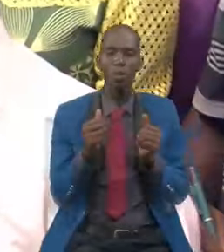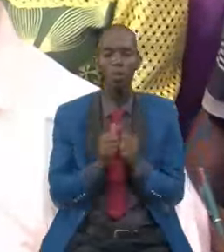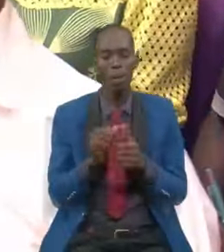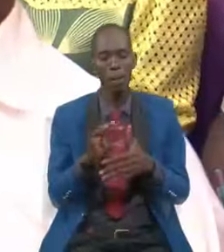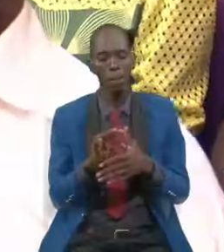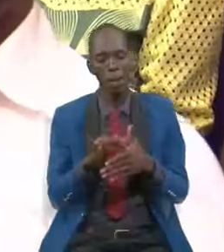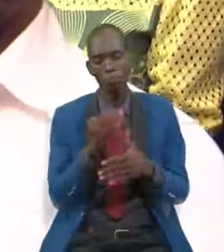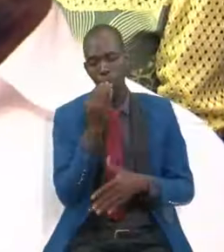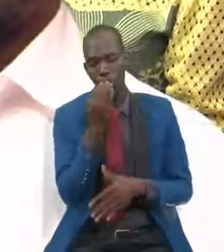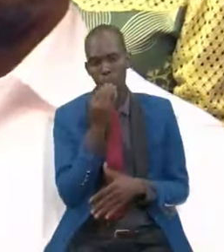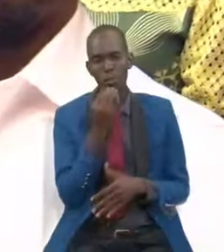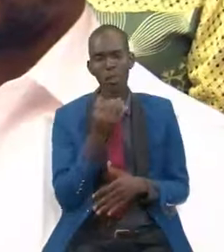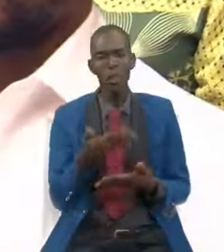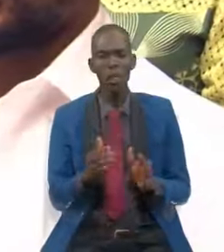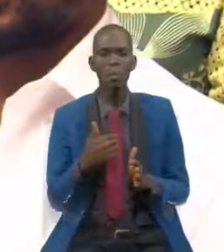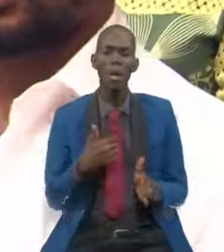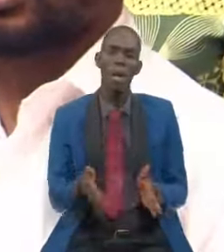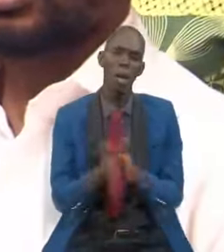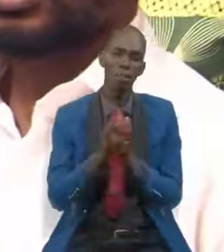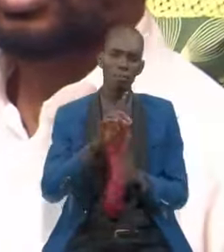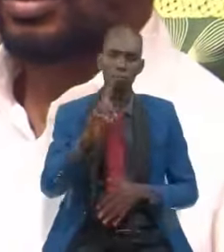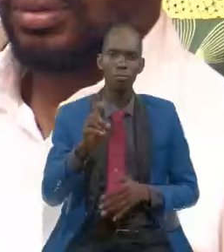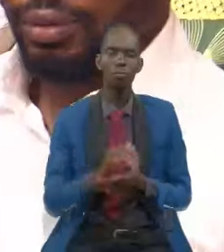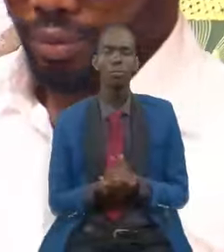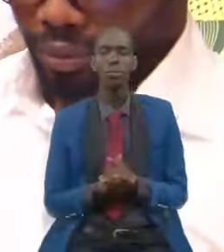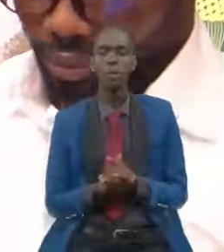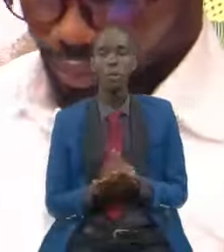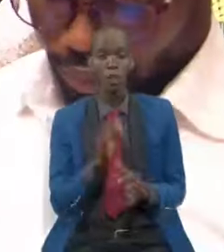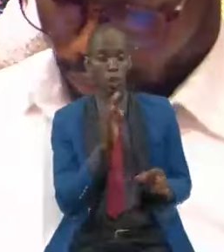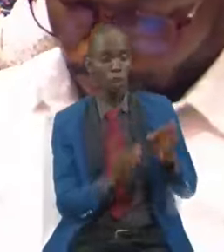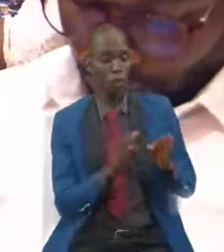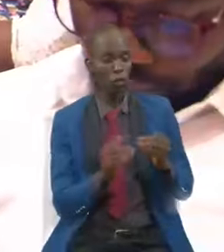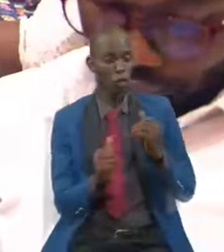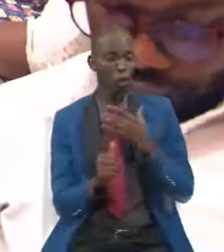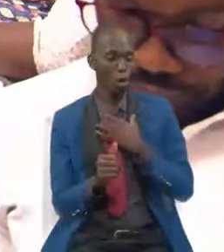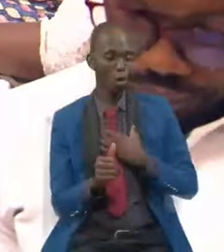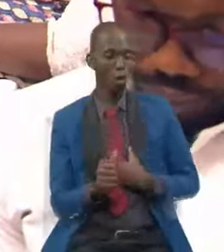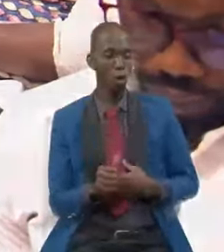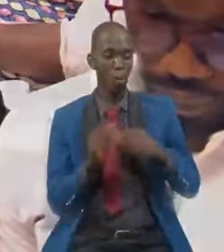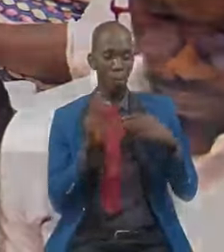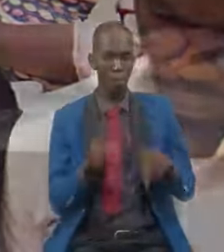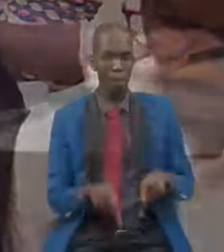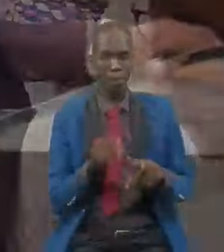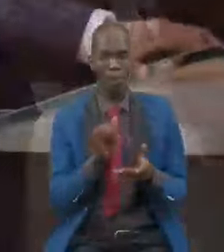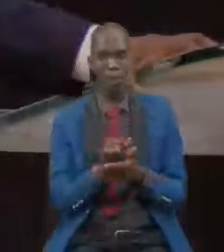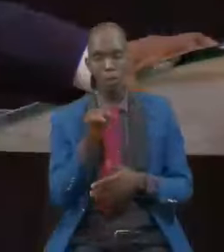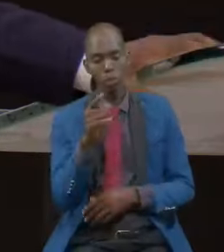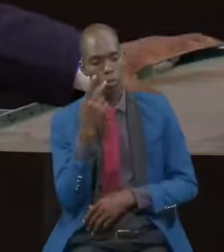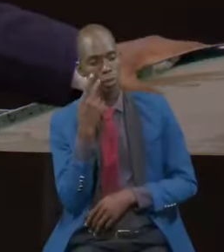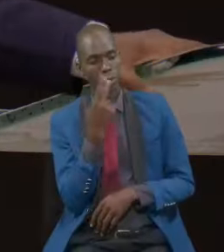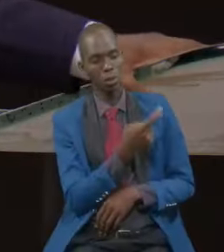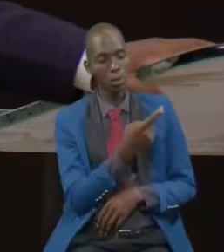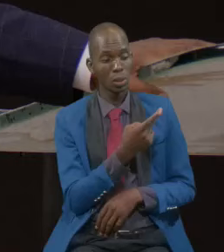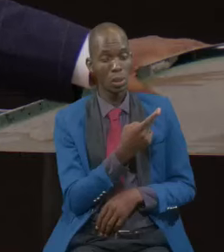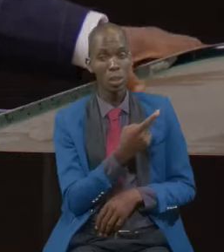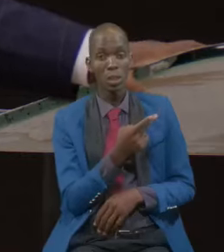you, if the hungry person that you have seen, if he